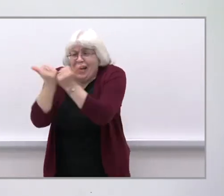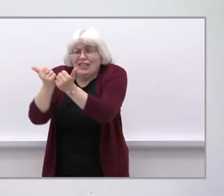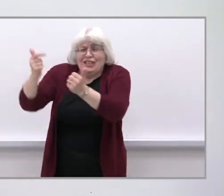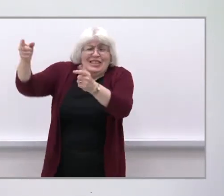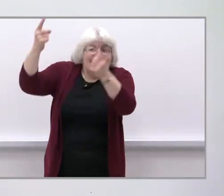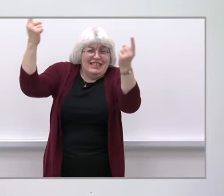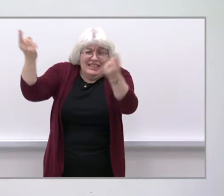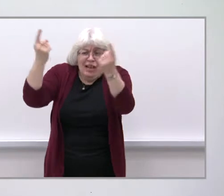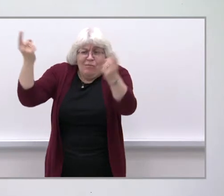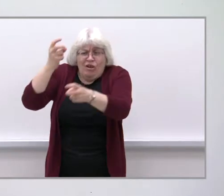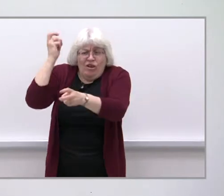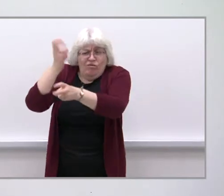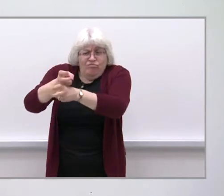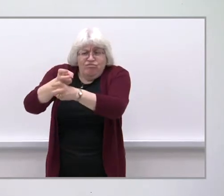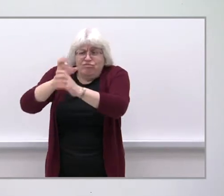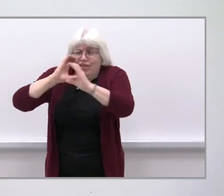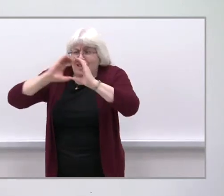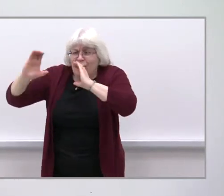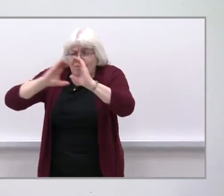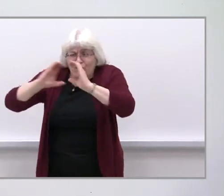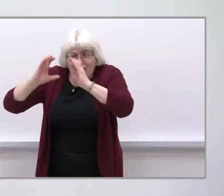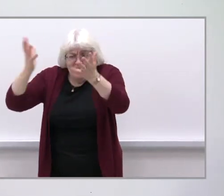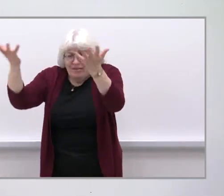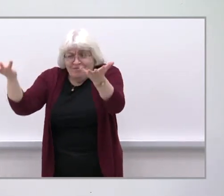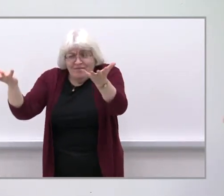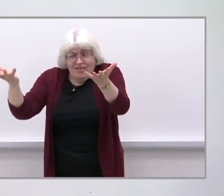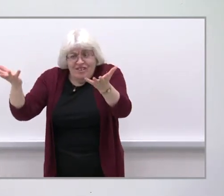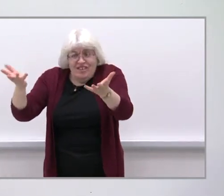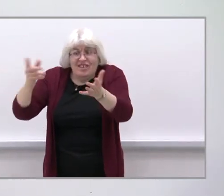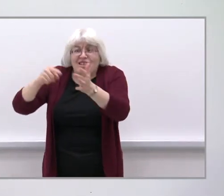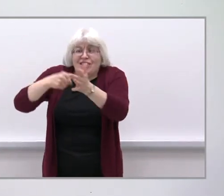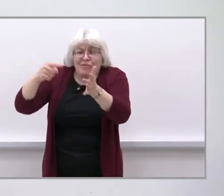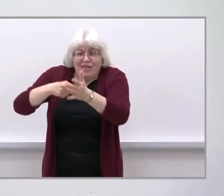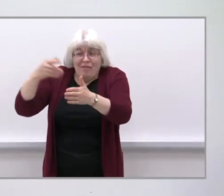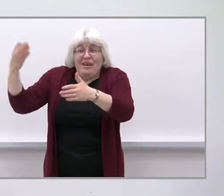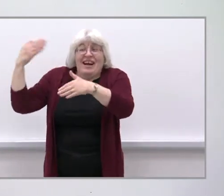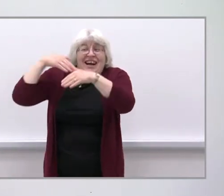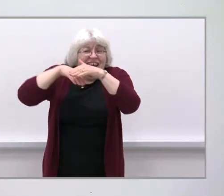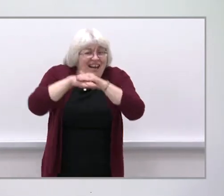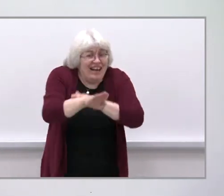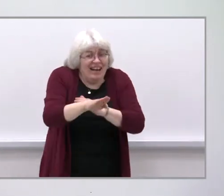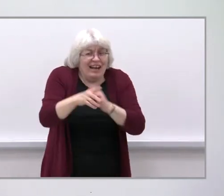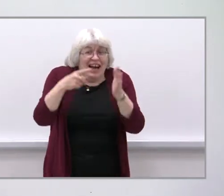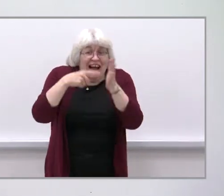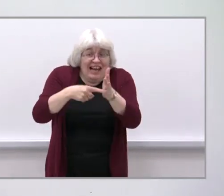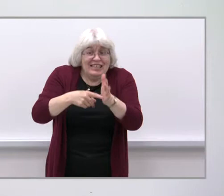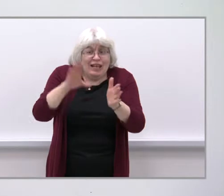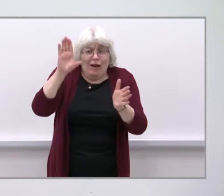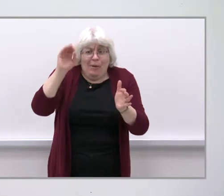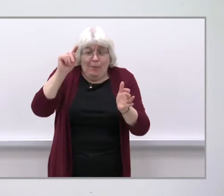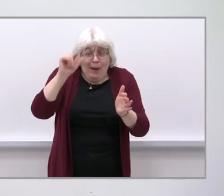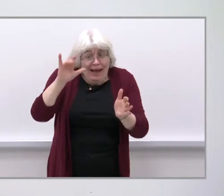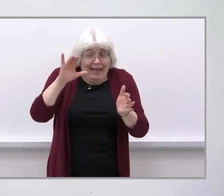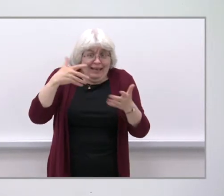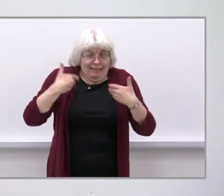powers to be, whether it's government or whatever, again, it's difficult to communicate that to them. And if someone